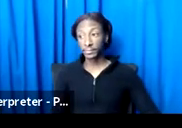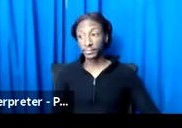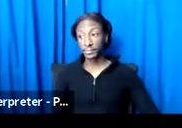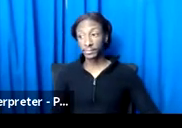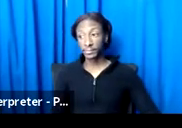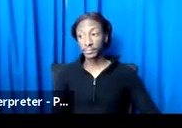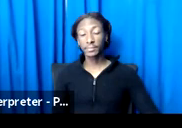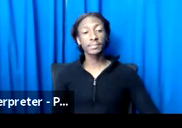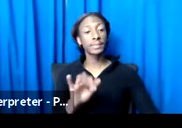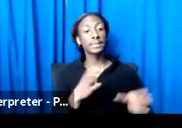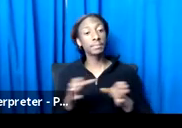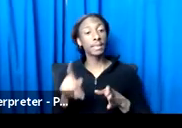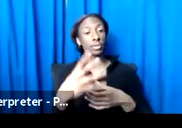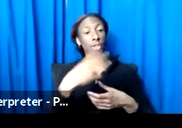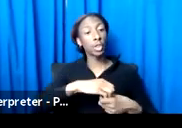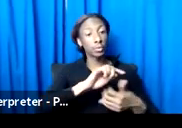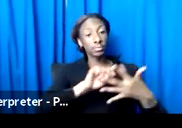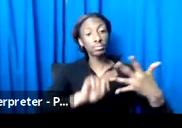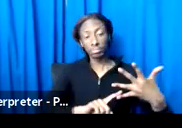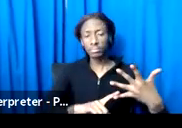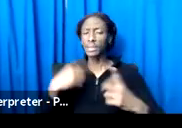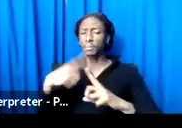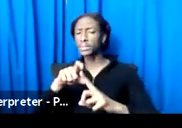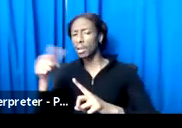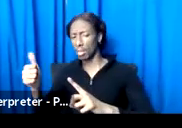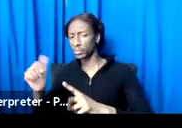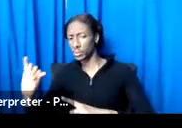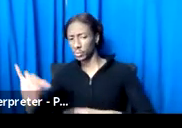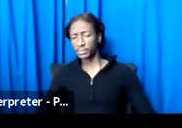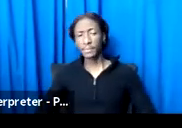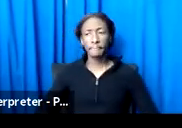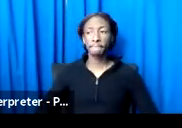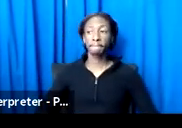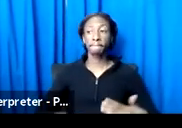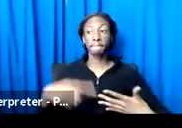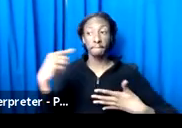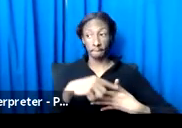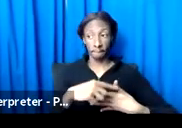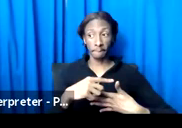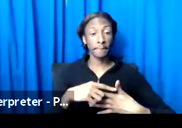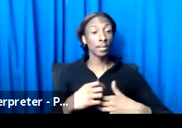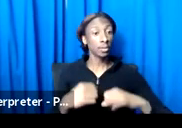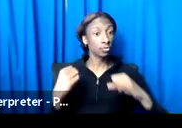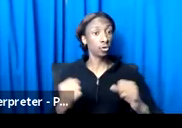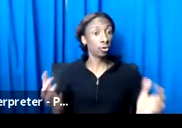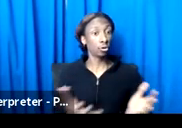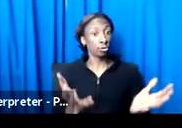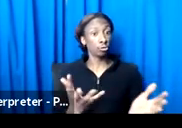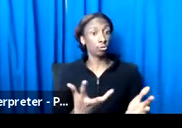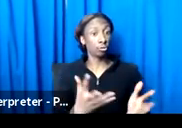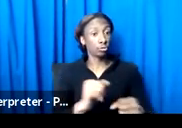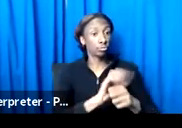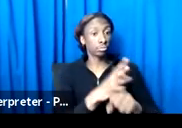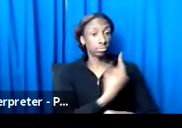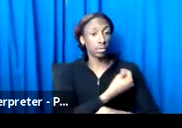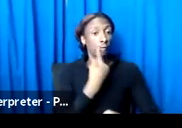This plan should include the following, among others listed in the guidance. 1, strongly encourage COVID-19 vaccination for all